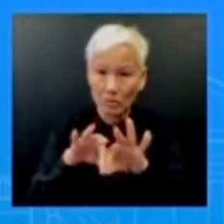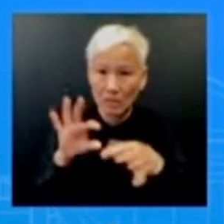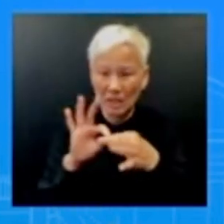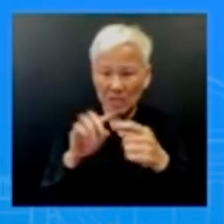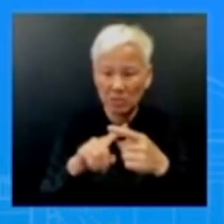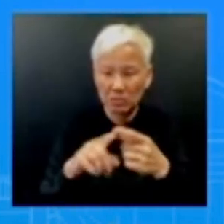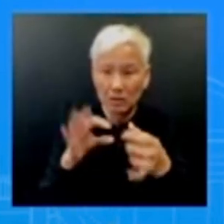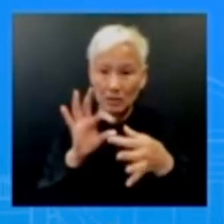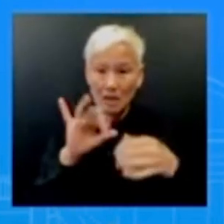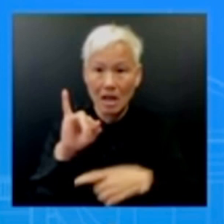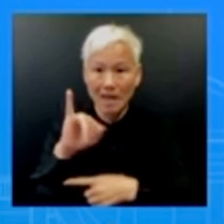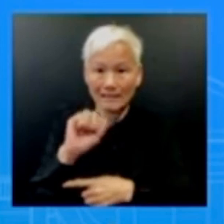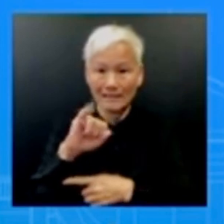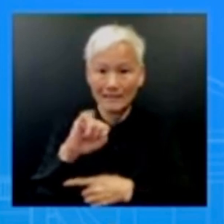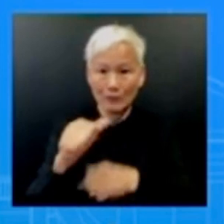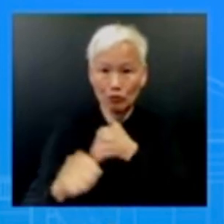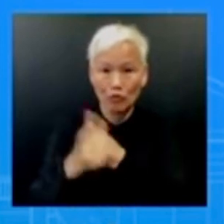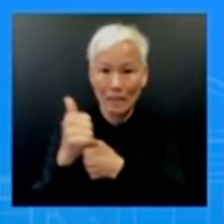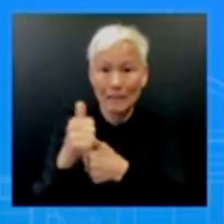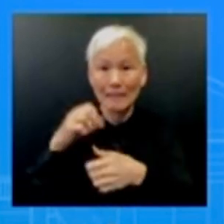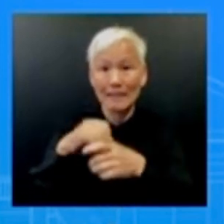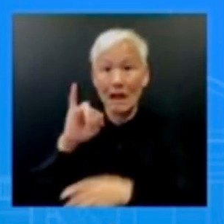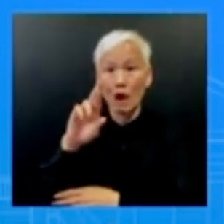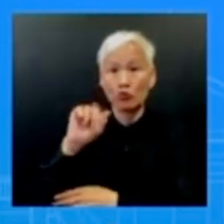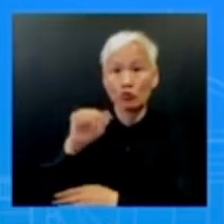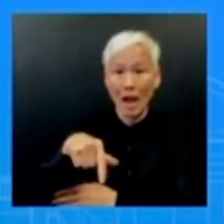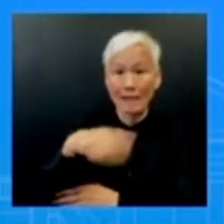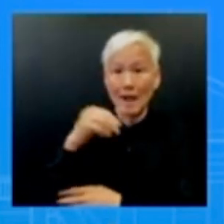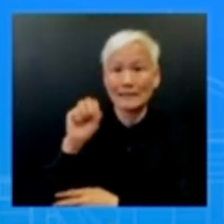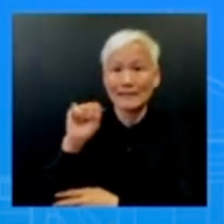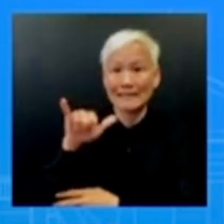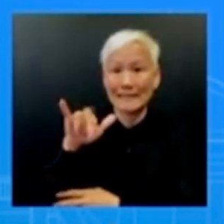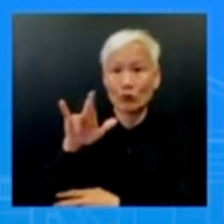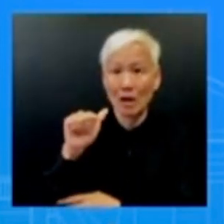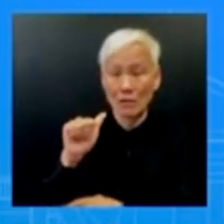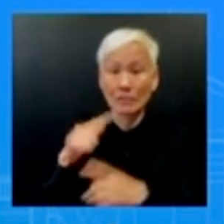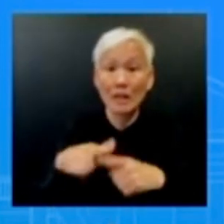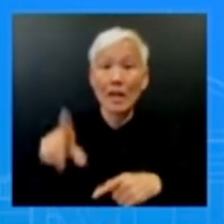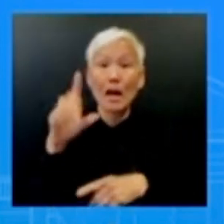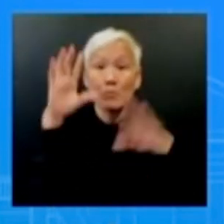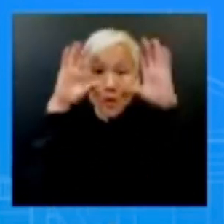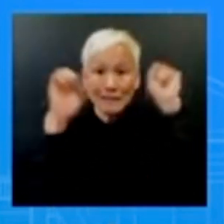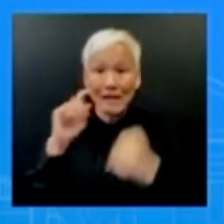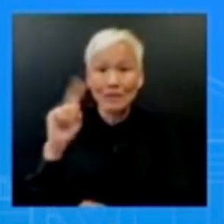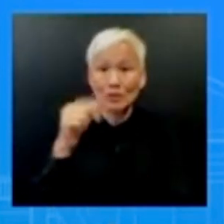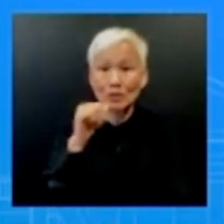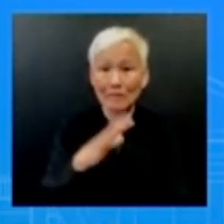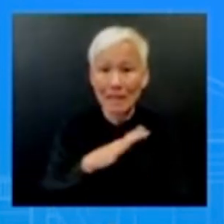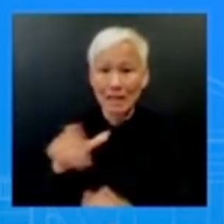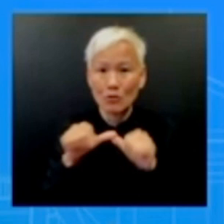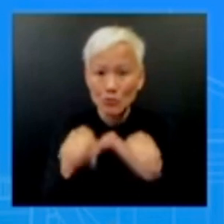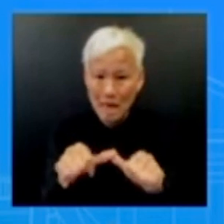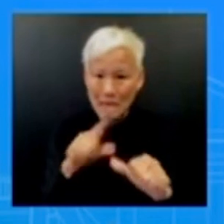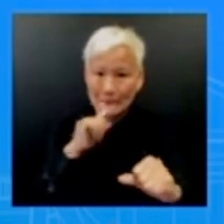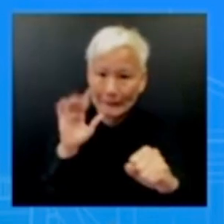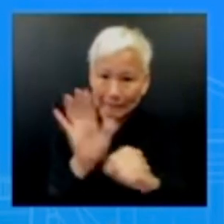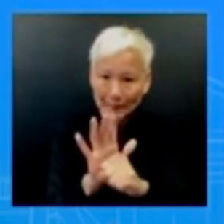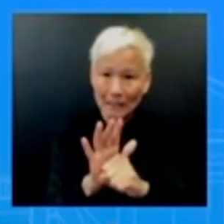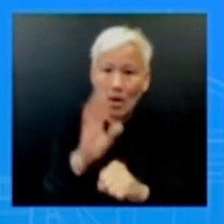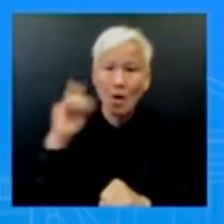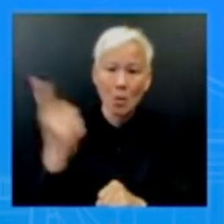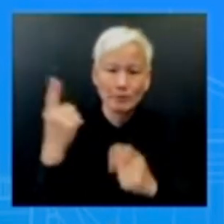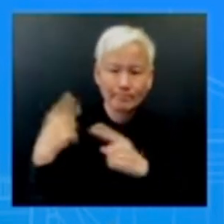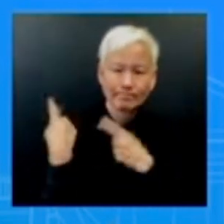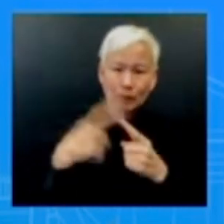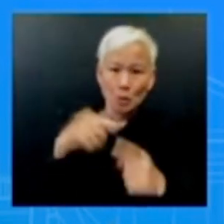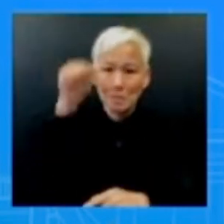the president and the first lady remain absolutely committed, as they always have been, to the men and women of our military,